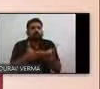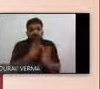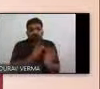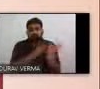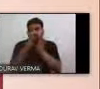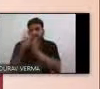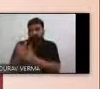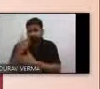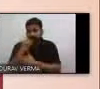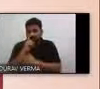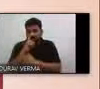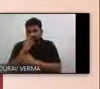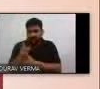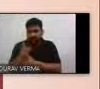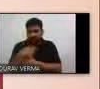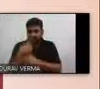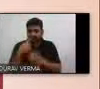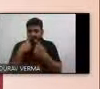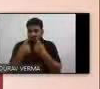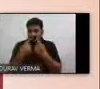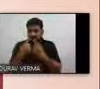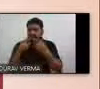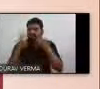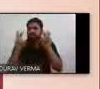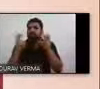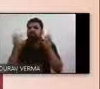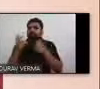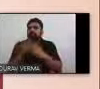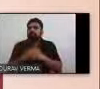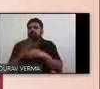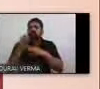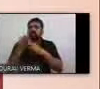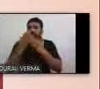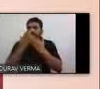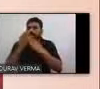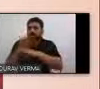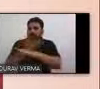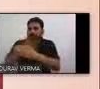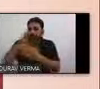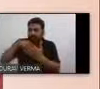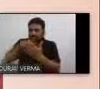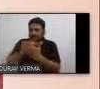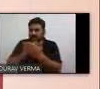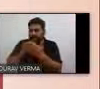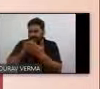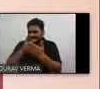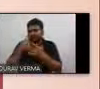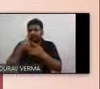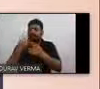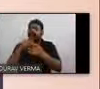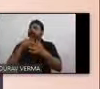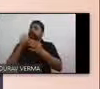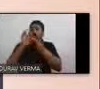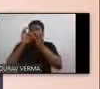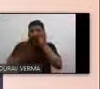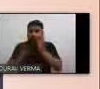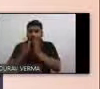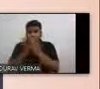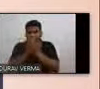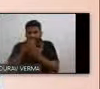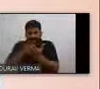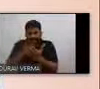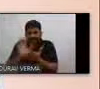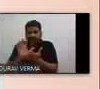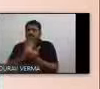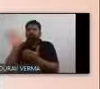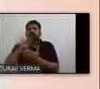am talking to her about pre-literacy doesn't only mean storybooks. It also means, as I